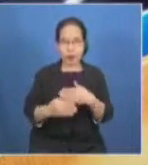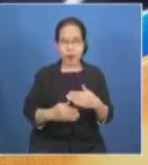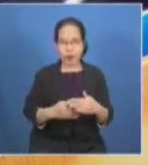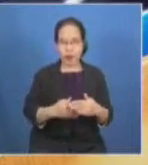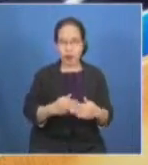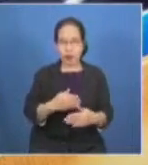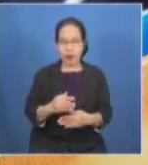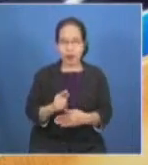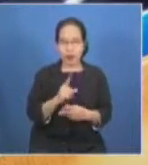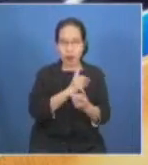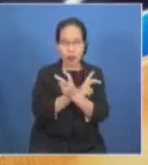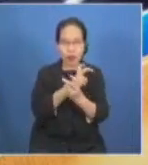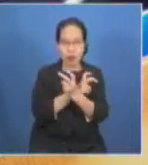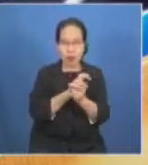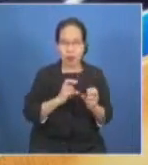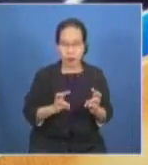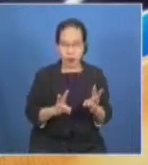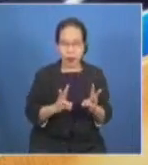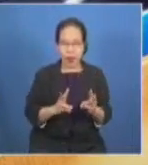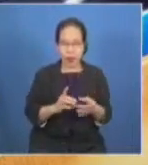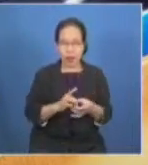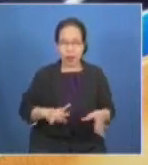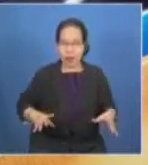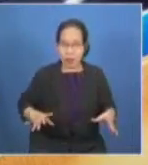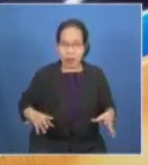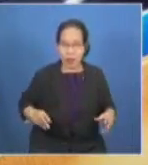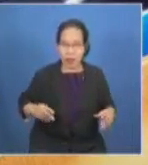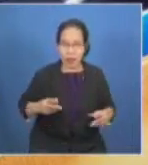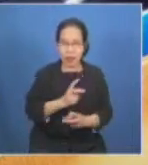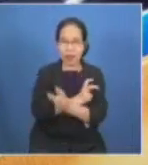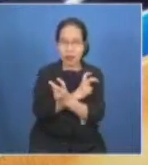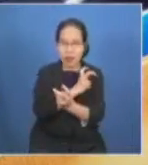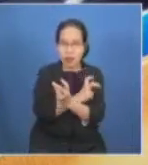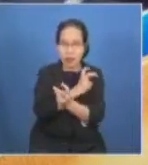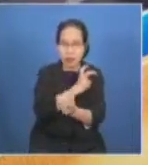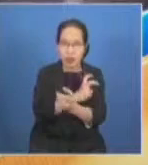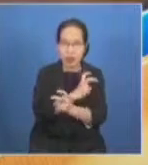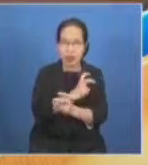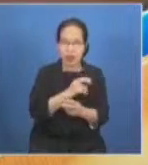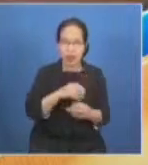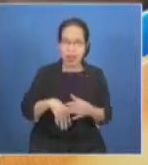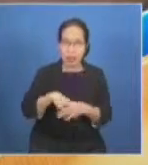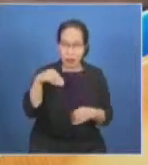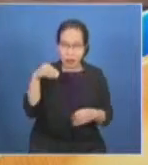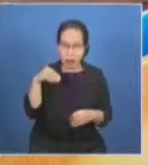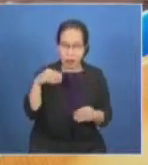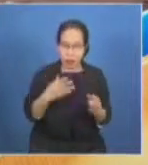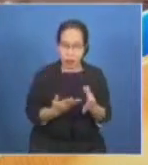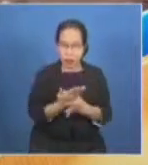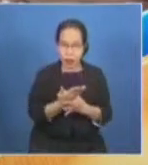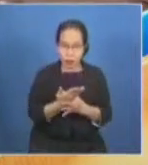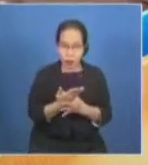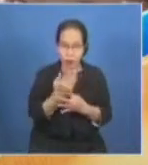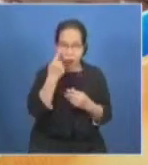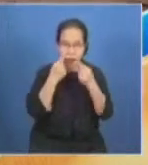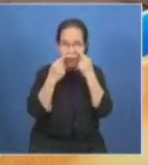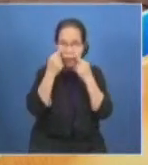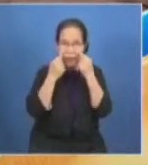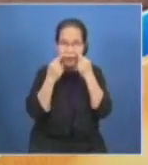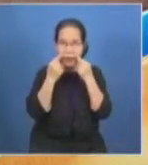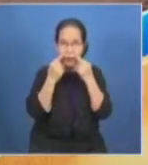the body produces toxin. And one way to release the toxin is to get out